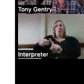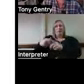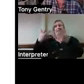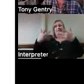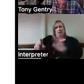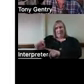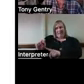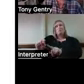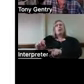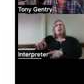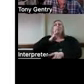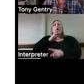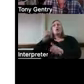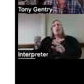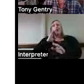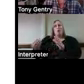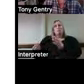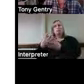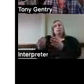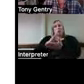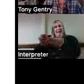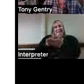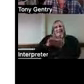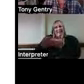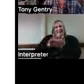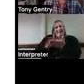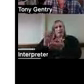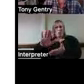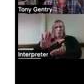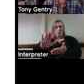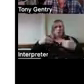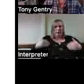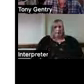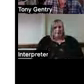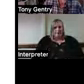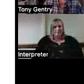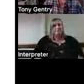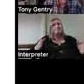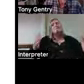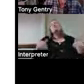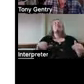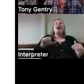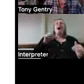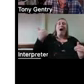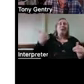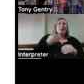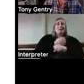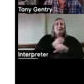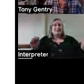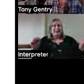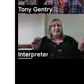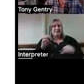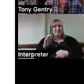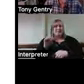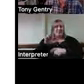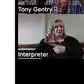I'm always thinking about safety when I go in to visit someone's home and think about home modifications. And these are some safety features that really